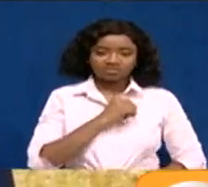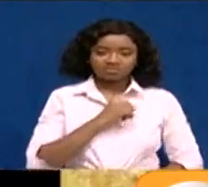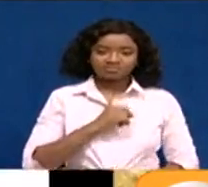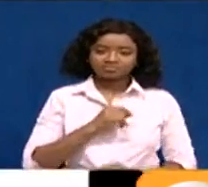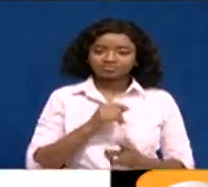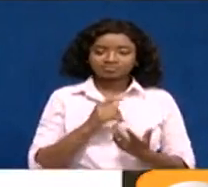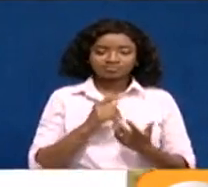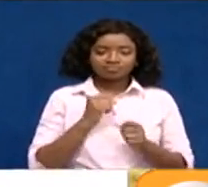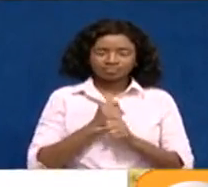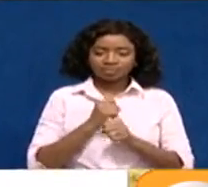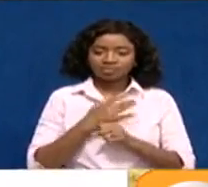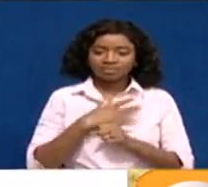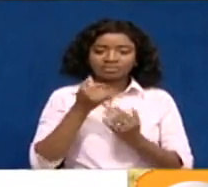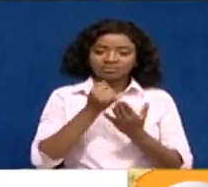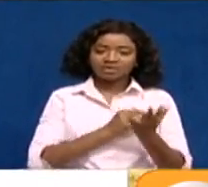mupeleka avocados zenu huko.